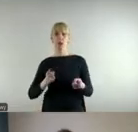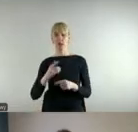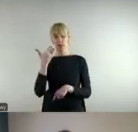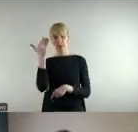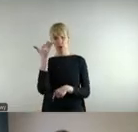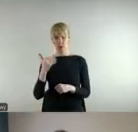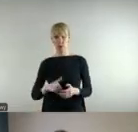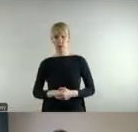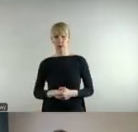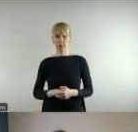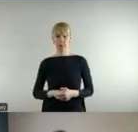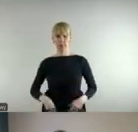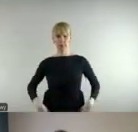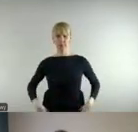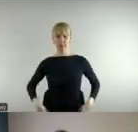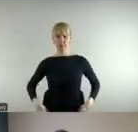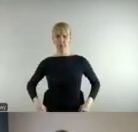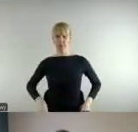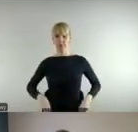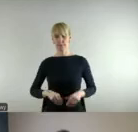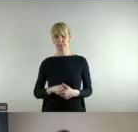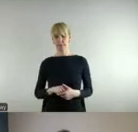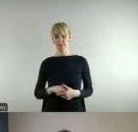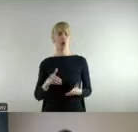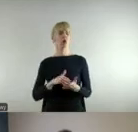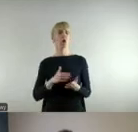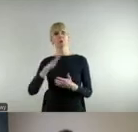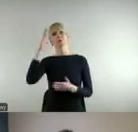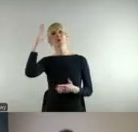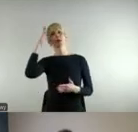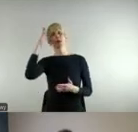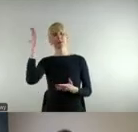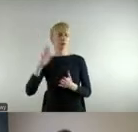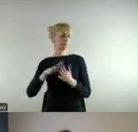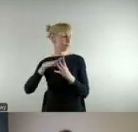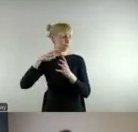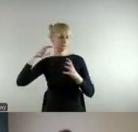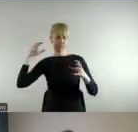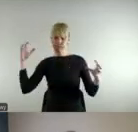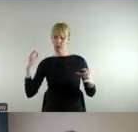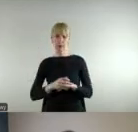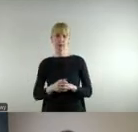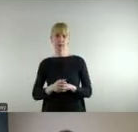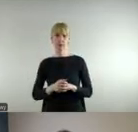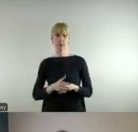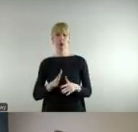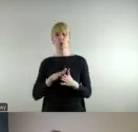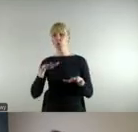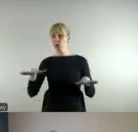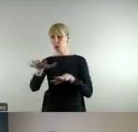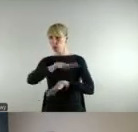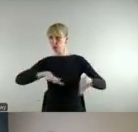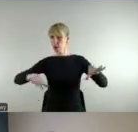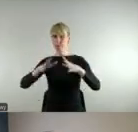local work with preparedness. And they have a wide network and you have to use it. And of course, always a